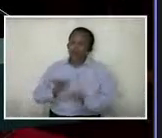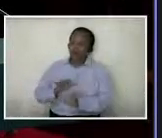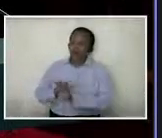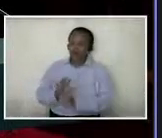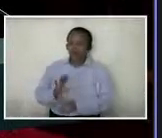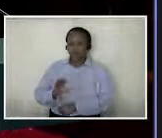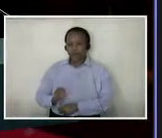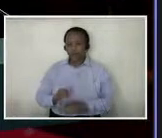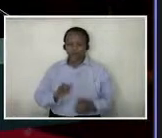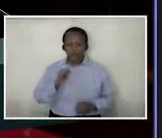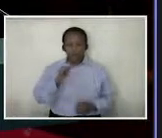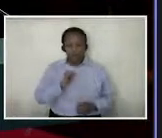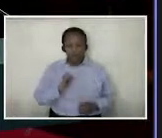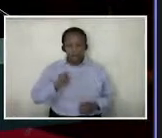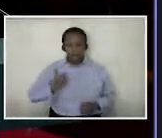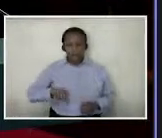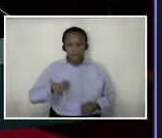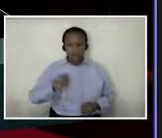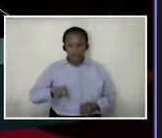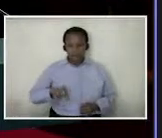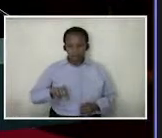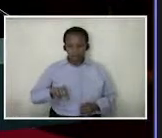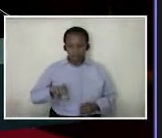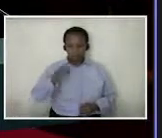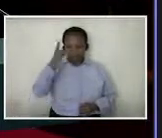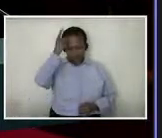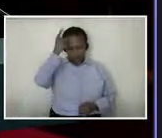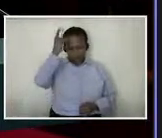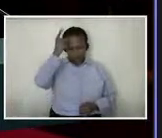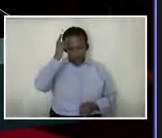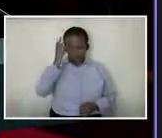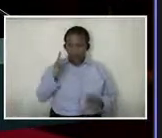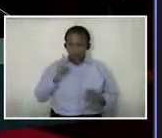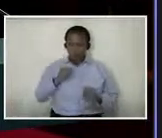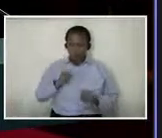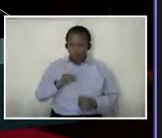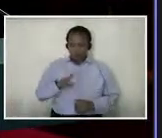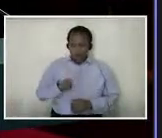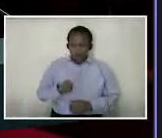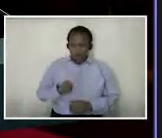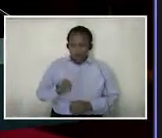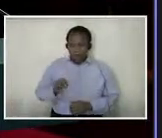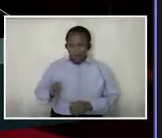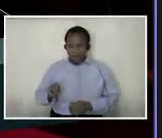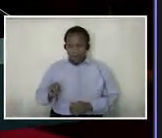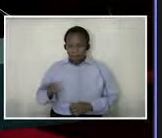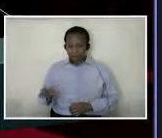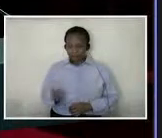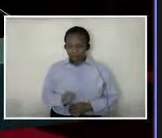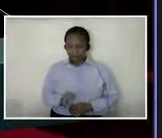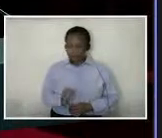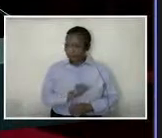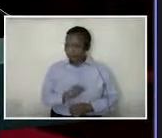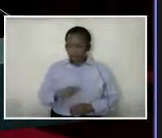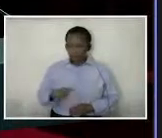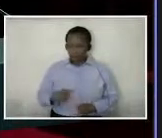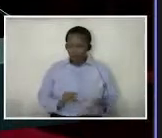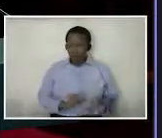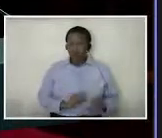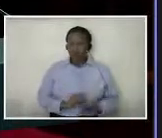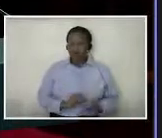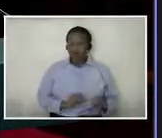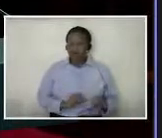municipality. Look at the amount of time it took for them to appoint the MM, and the municipality had to